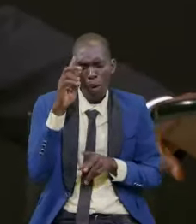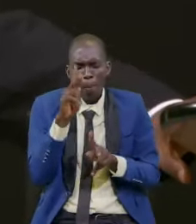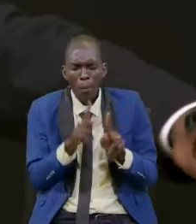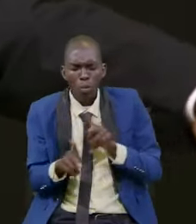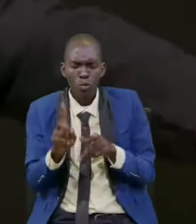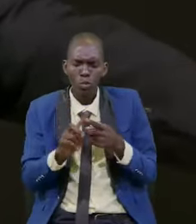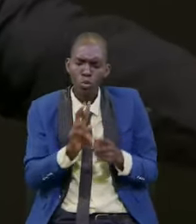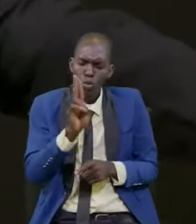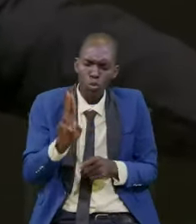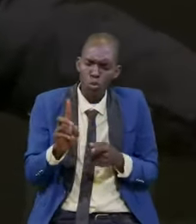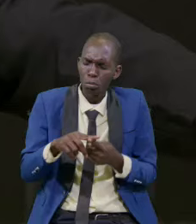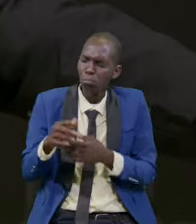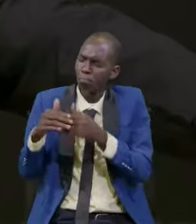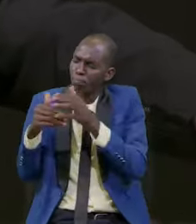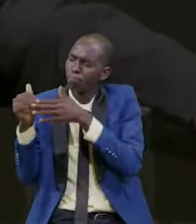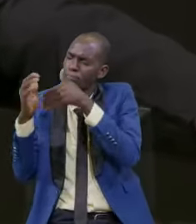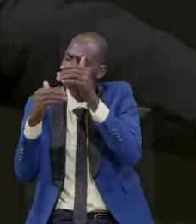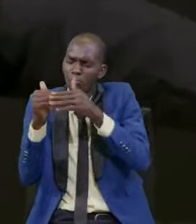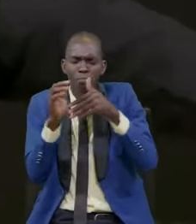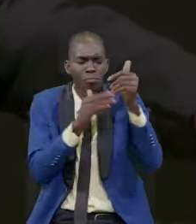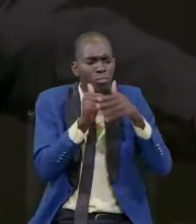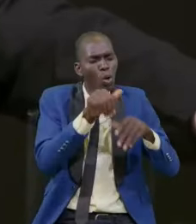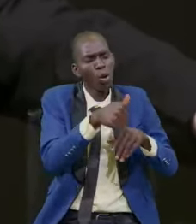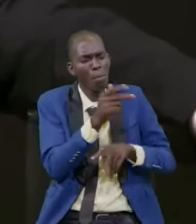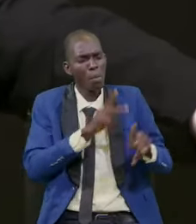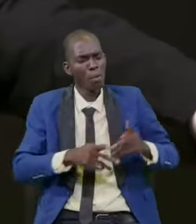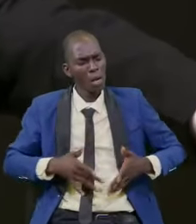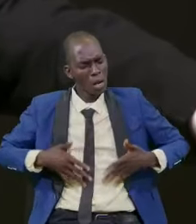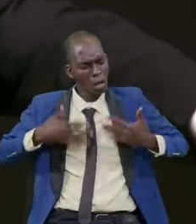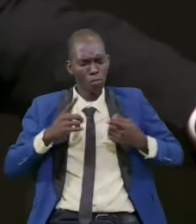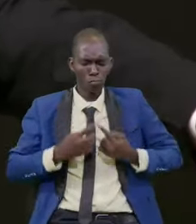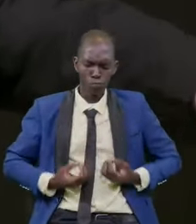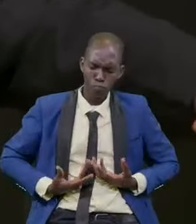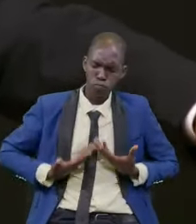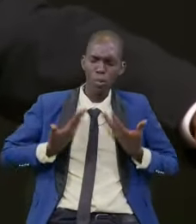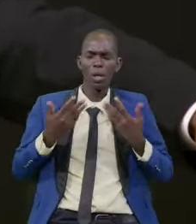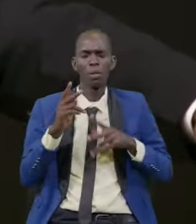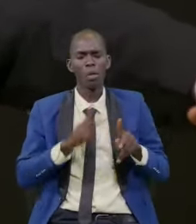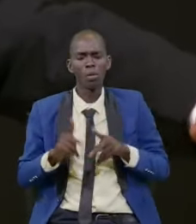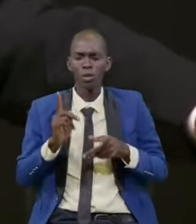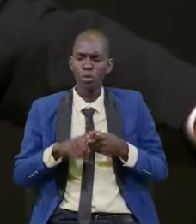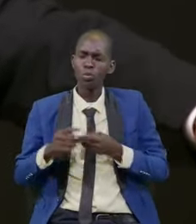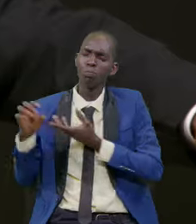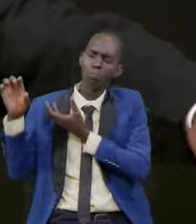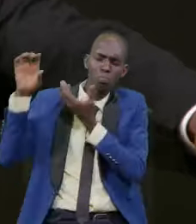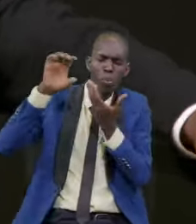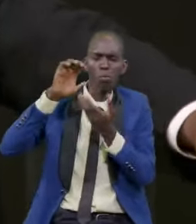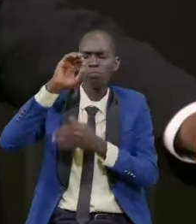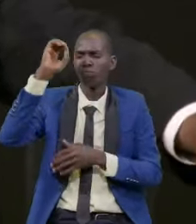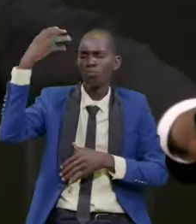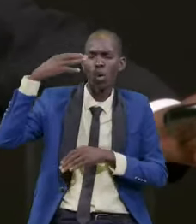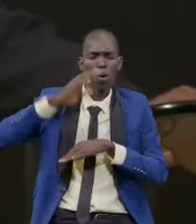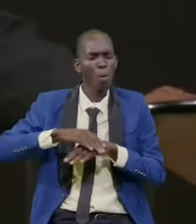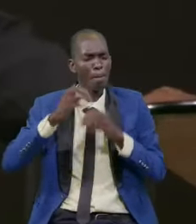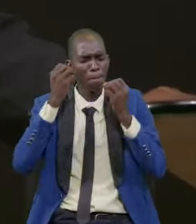make lives better for others and to raise up others and to pour grace into the lives of other people and